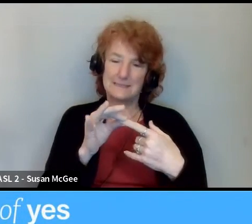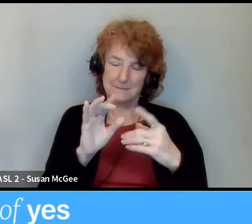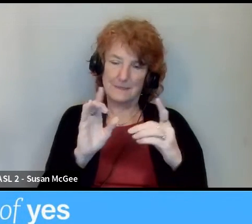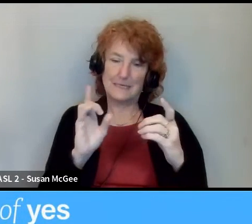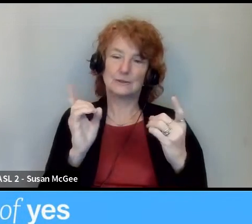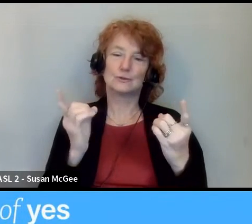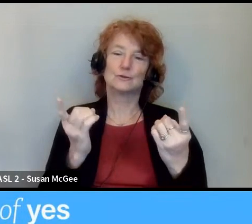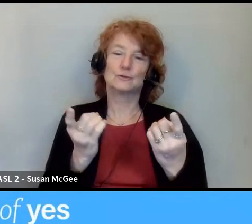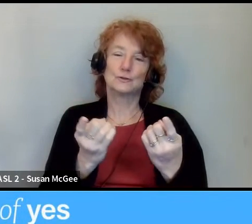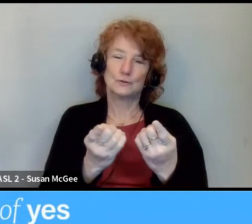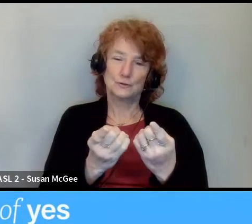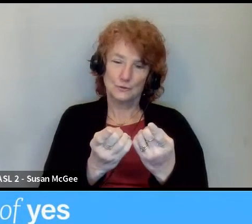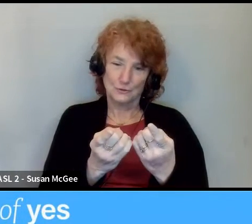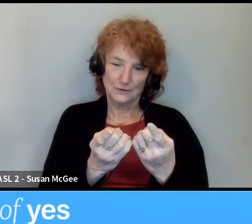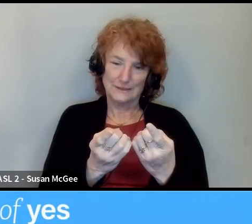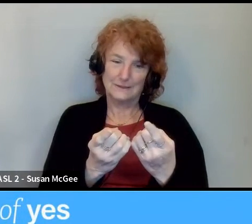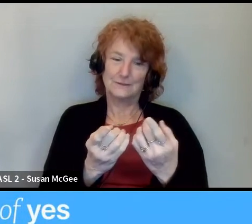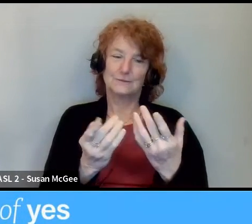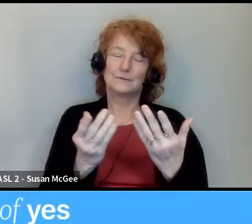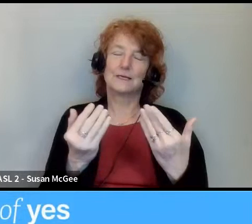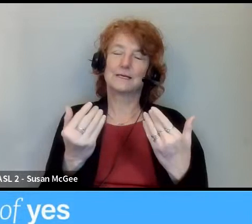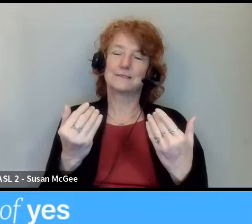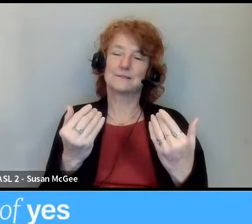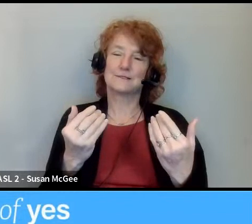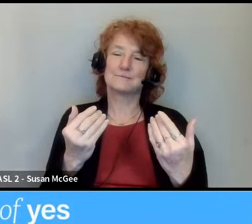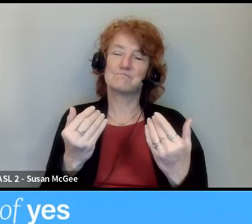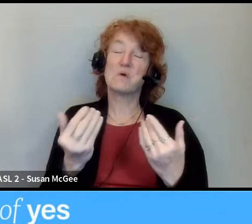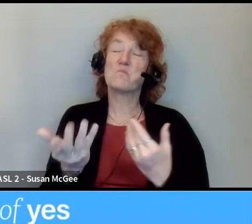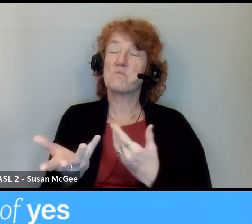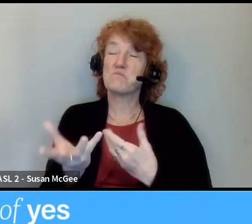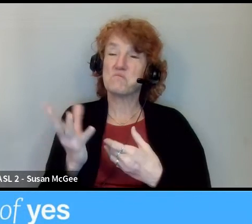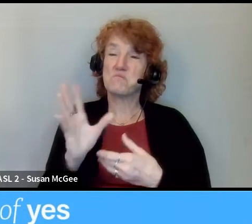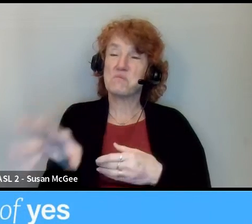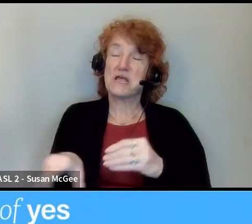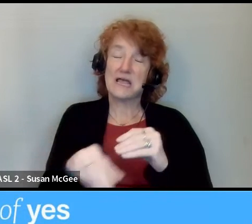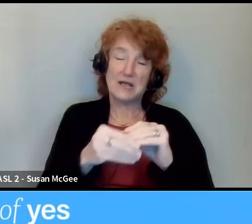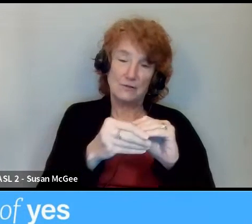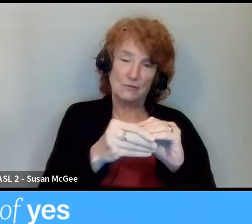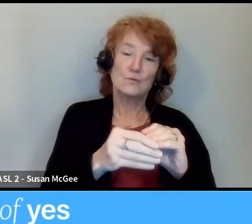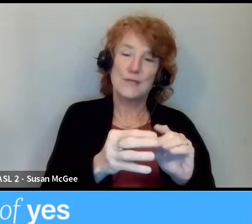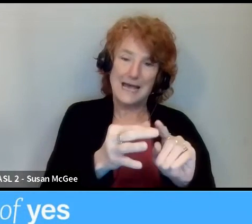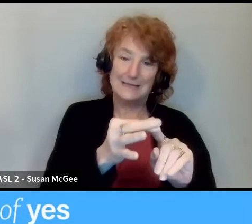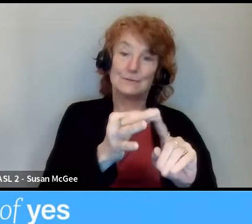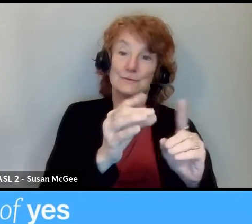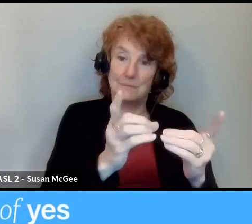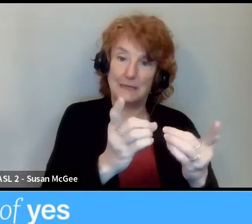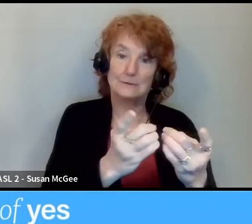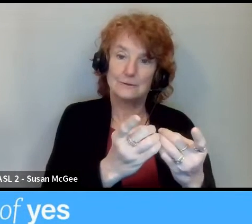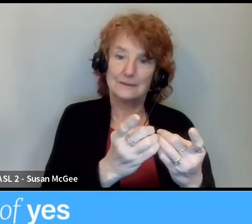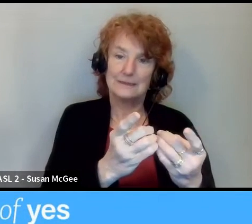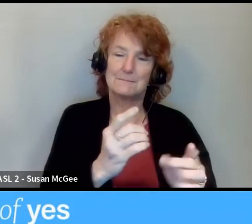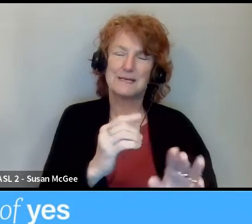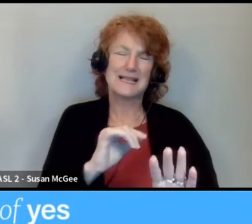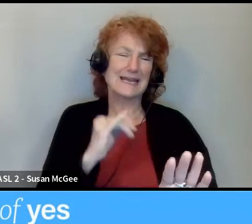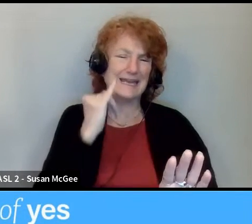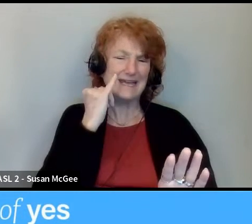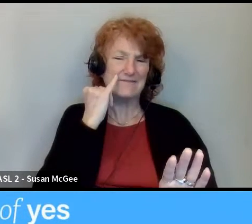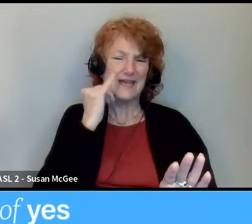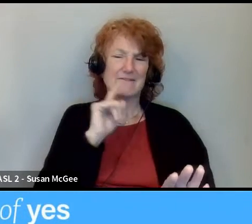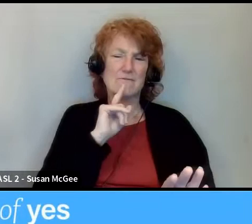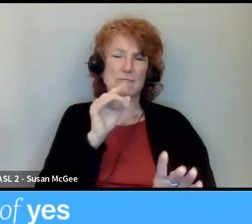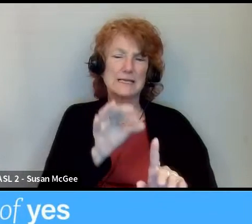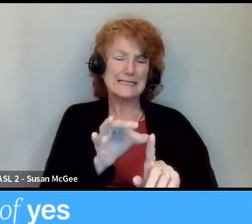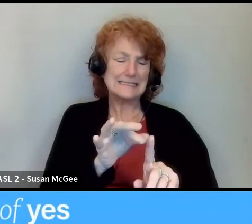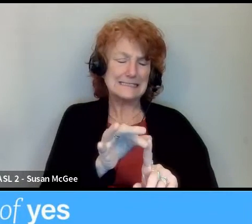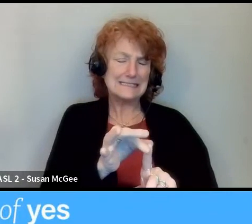opportunity changes through to special districts. In instances, however, where there's like a really special floor area limit in a given district,